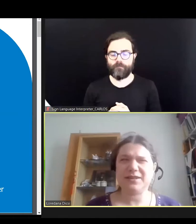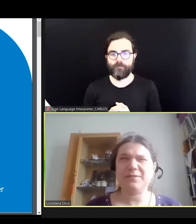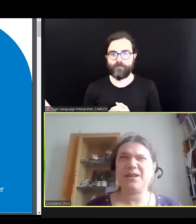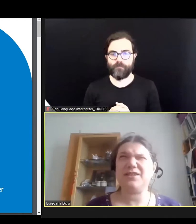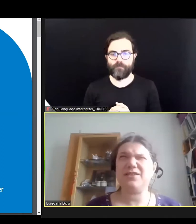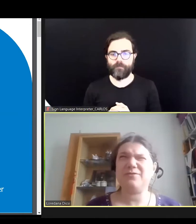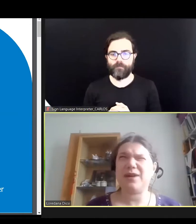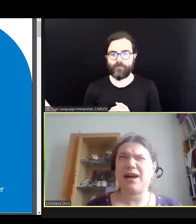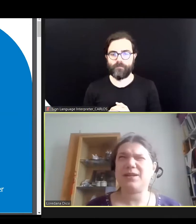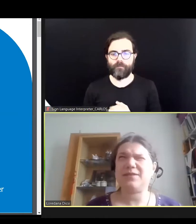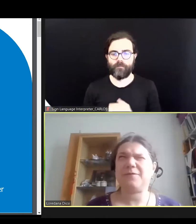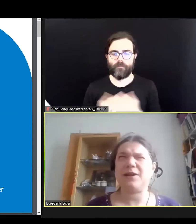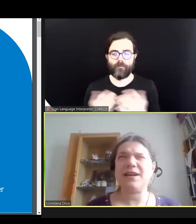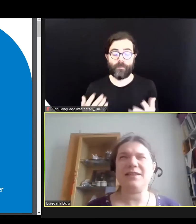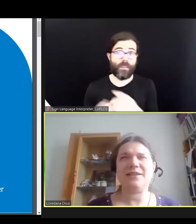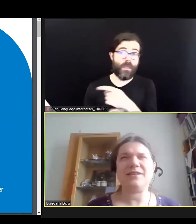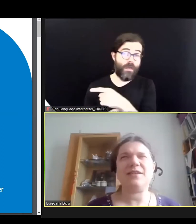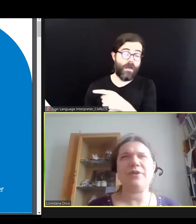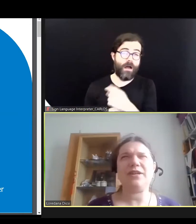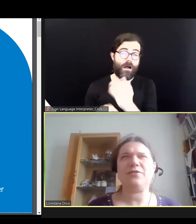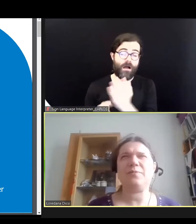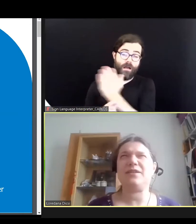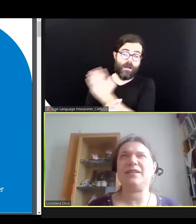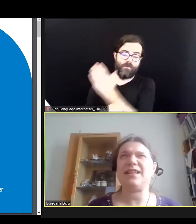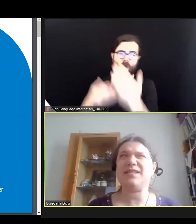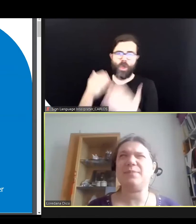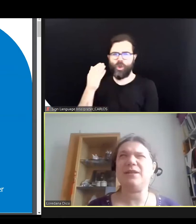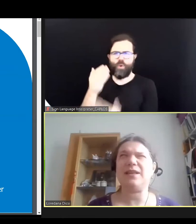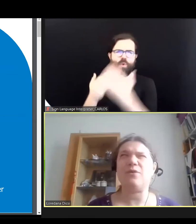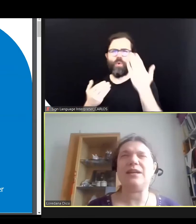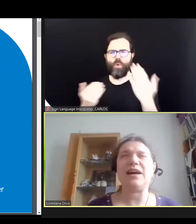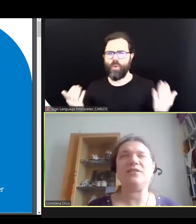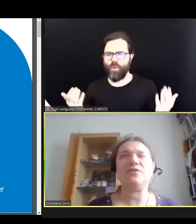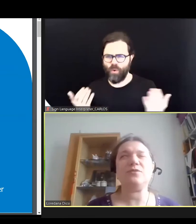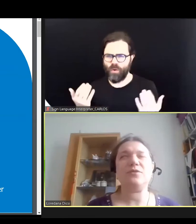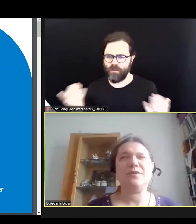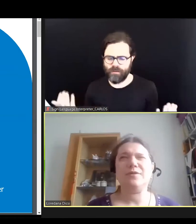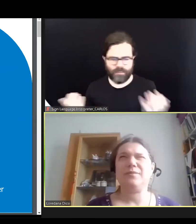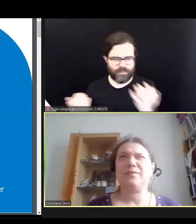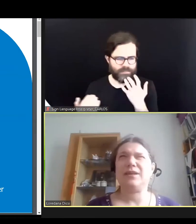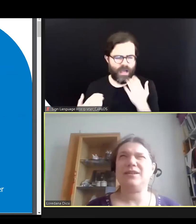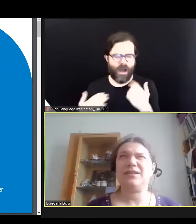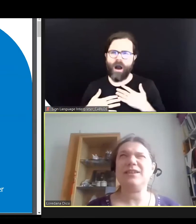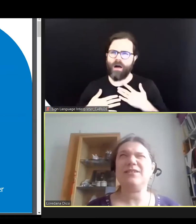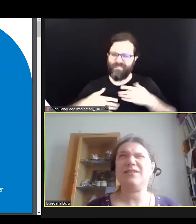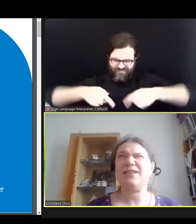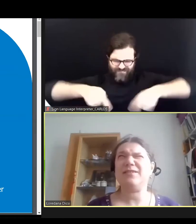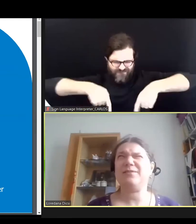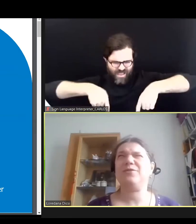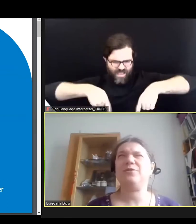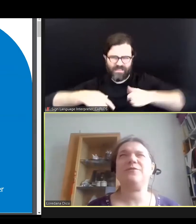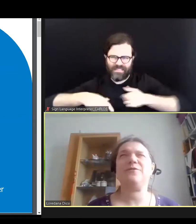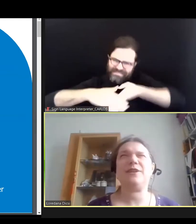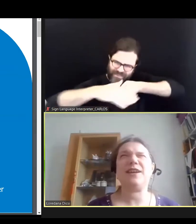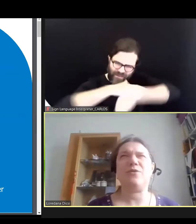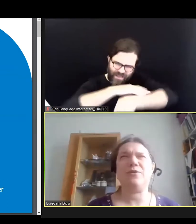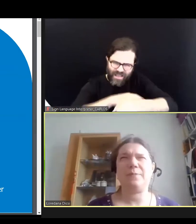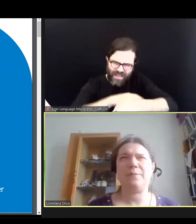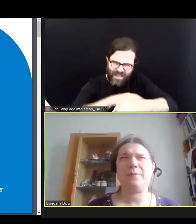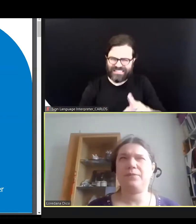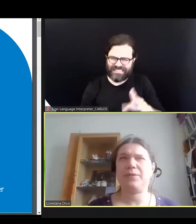Because it was new, I was afraid, is it going to be accessible? How will I do? E-learning, not for